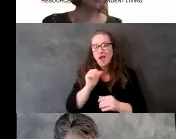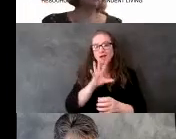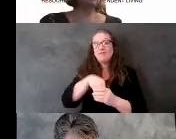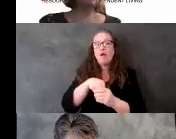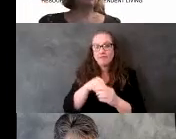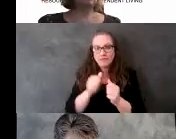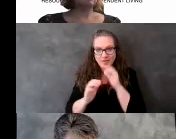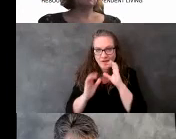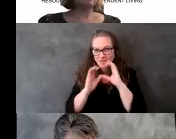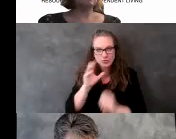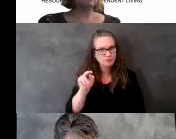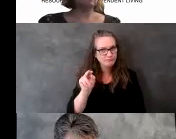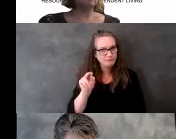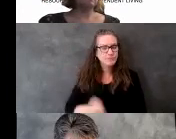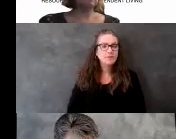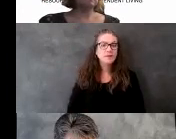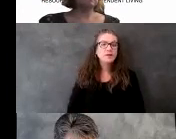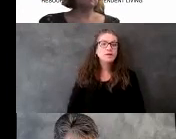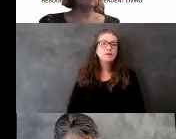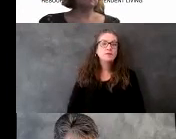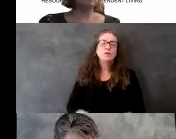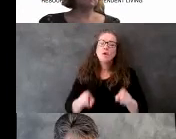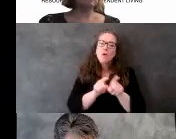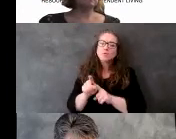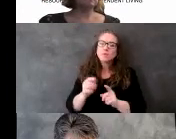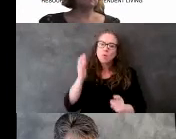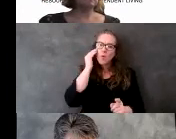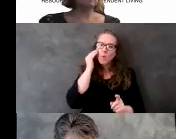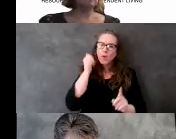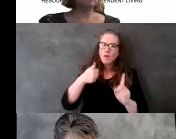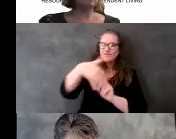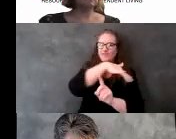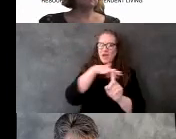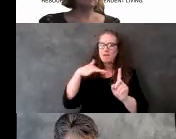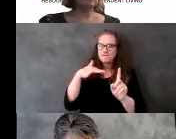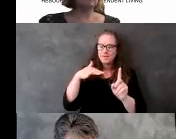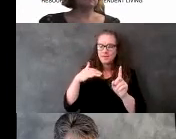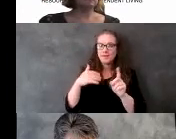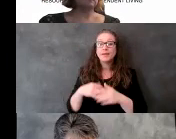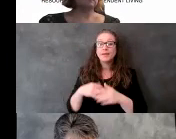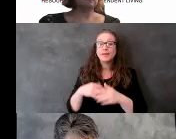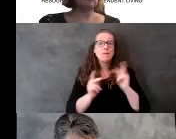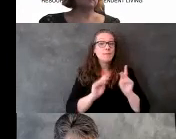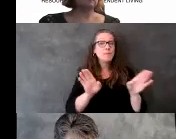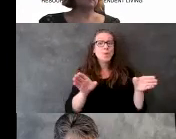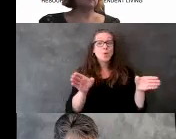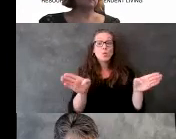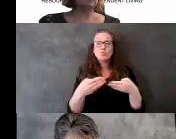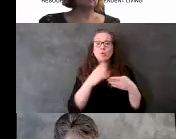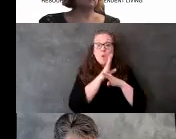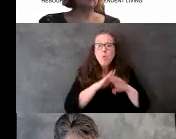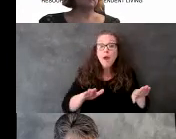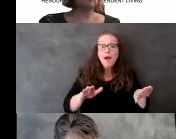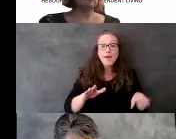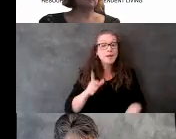Be aware of ambient noise in your environment. Some people can hear it just fine in a quiet room, but lose their